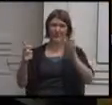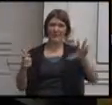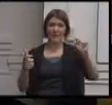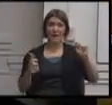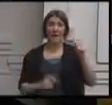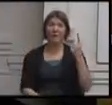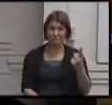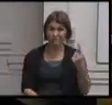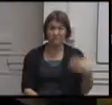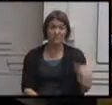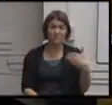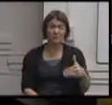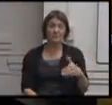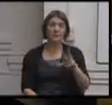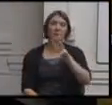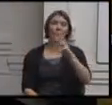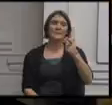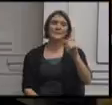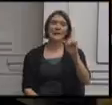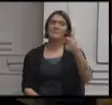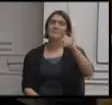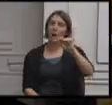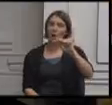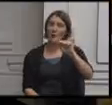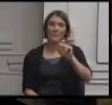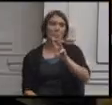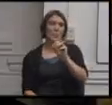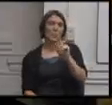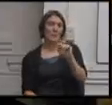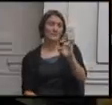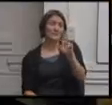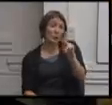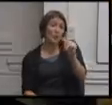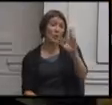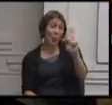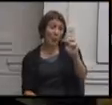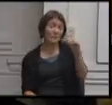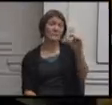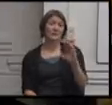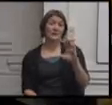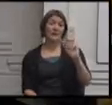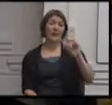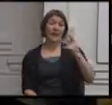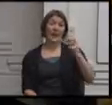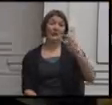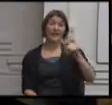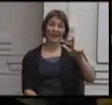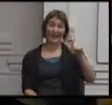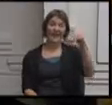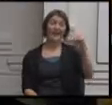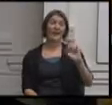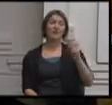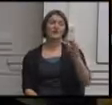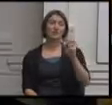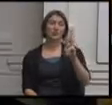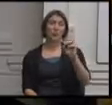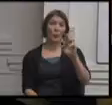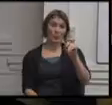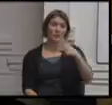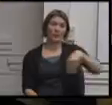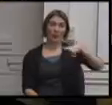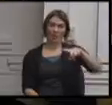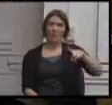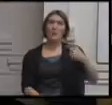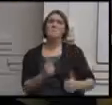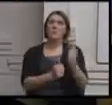Vermont, Westgate Apartments, Westbrook Court, Carriage Hill, and Sherwood Circle, all which again are